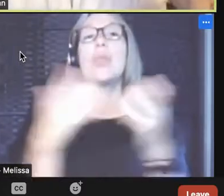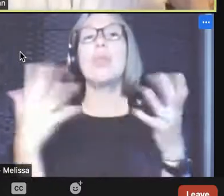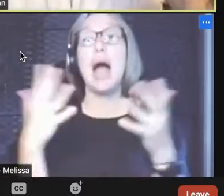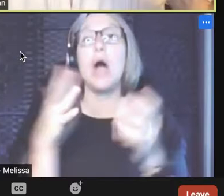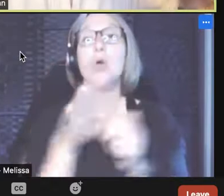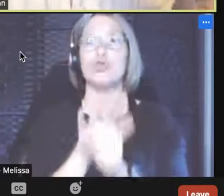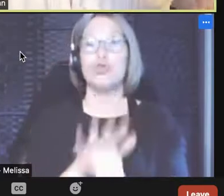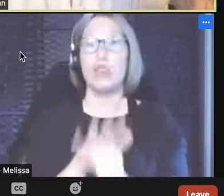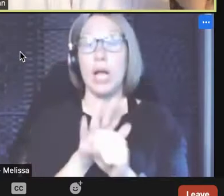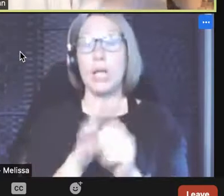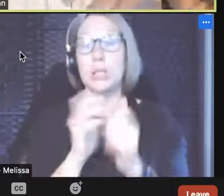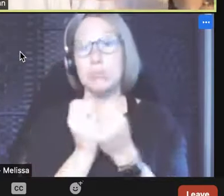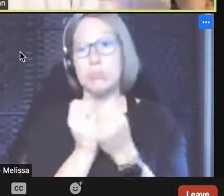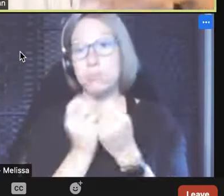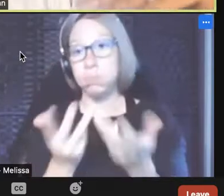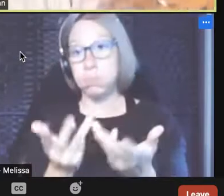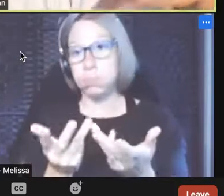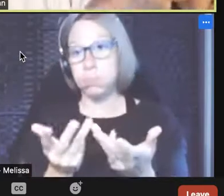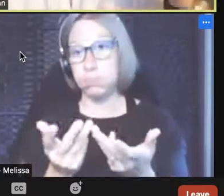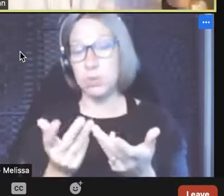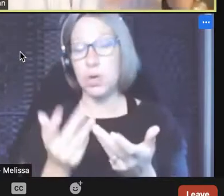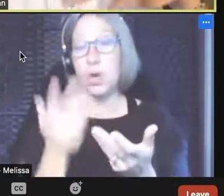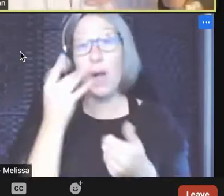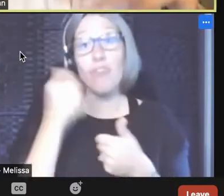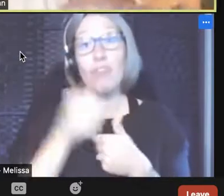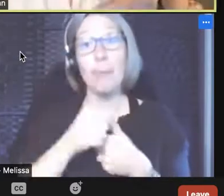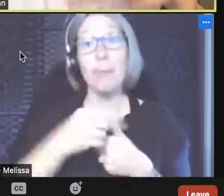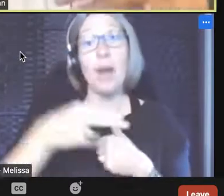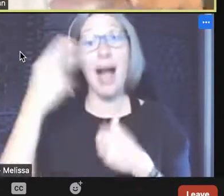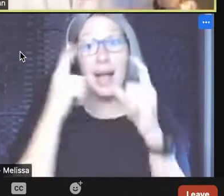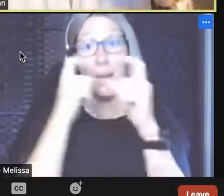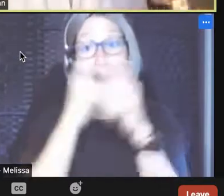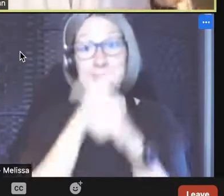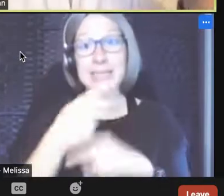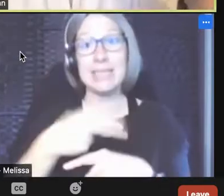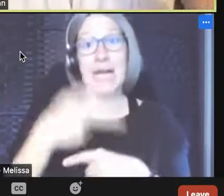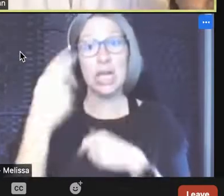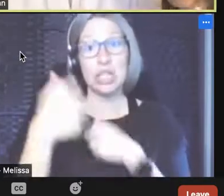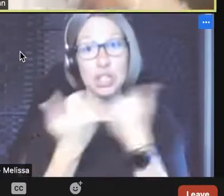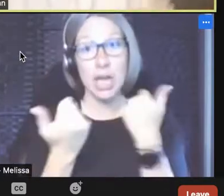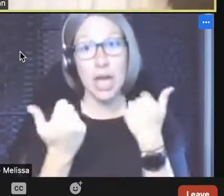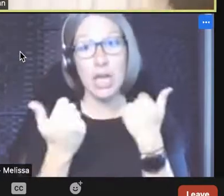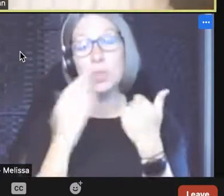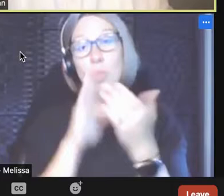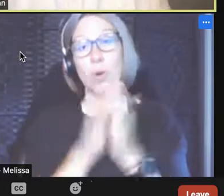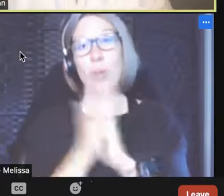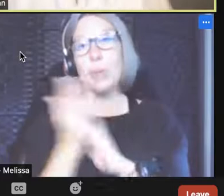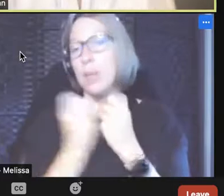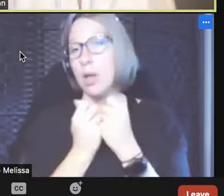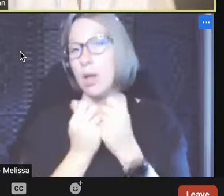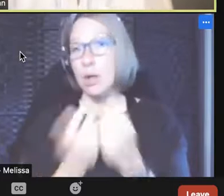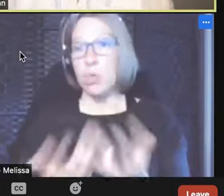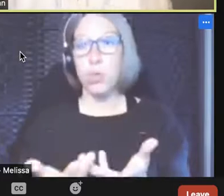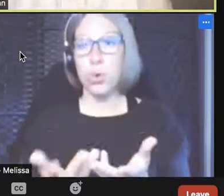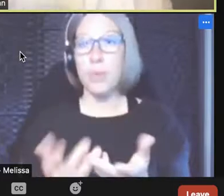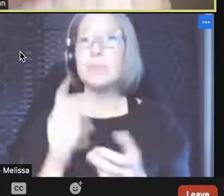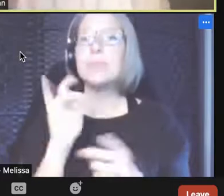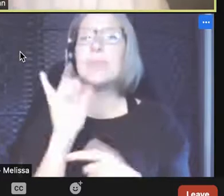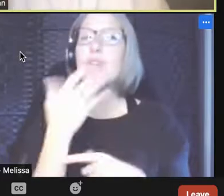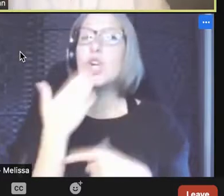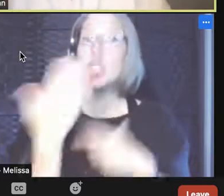fatigue. Because remember, high complexity tasks, high challenge tasks are going to wipe this child out. If it's a good fit, then